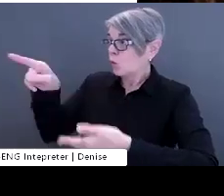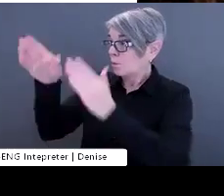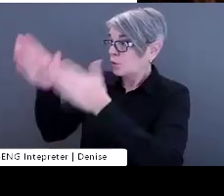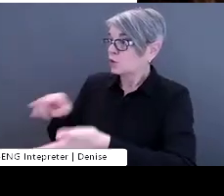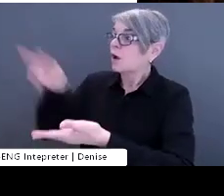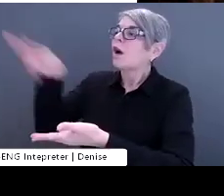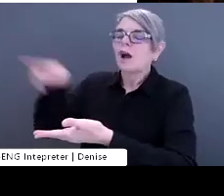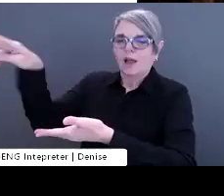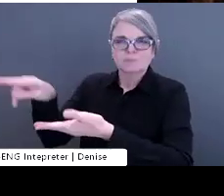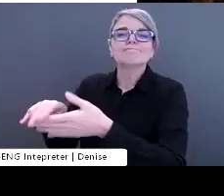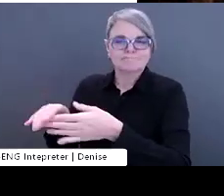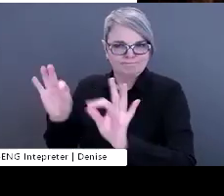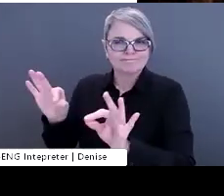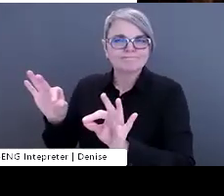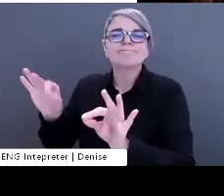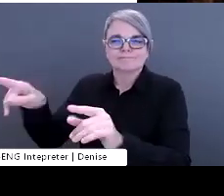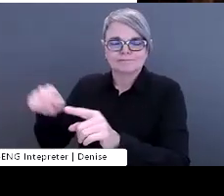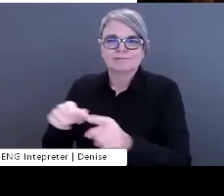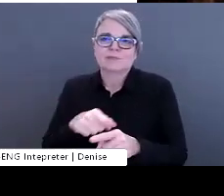Government of Canada check.